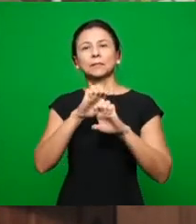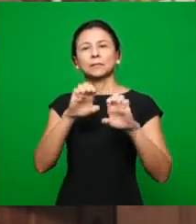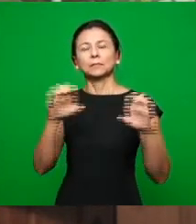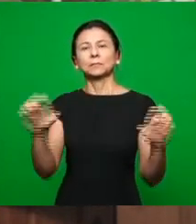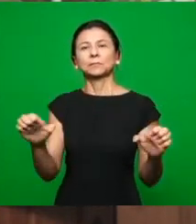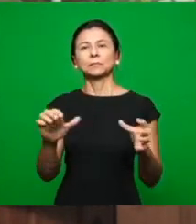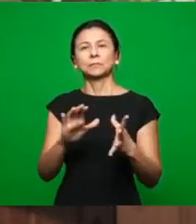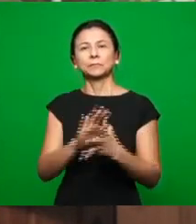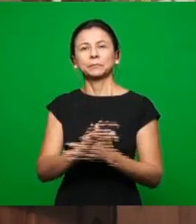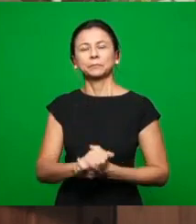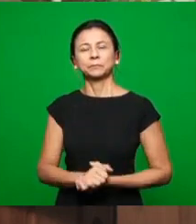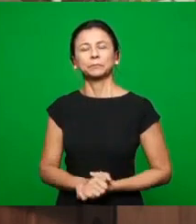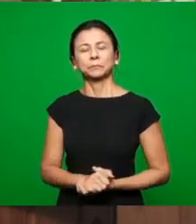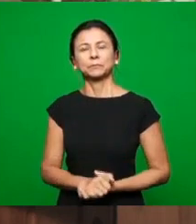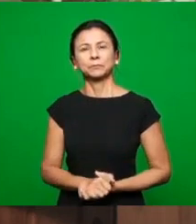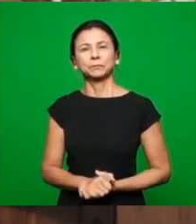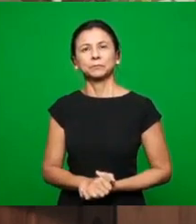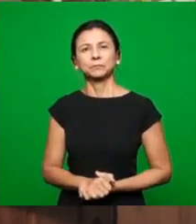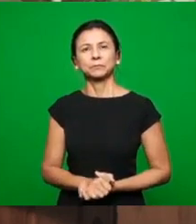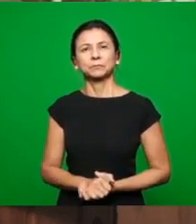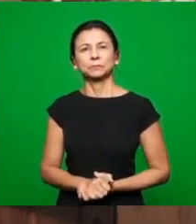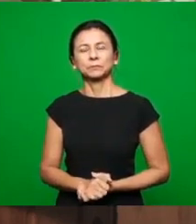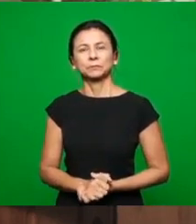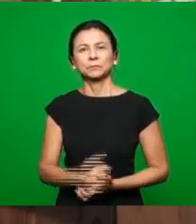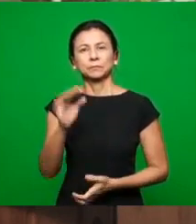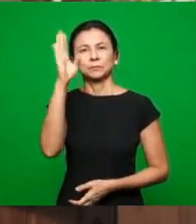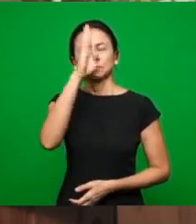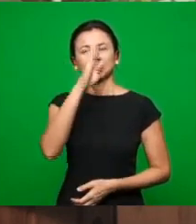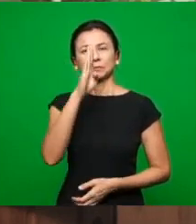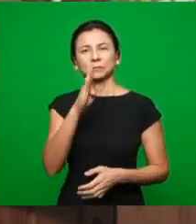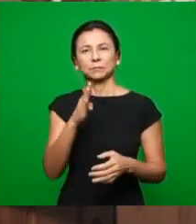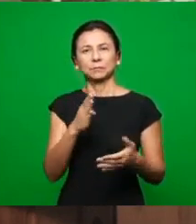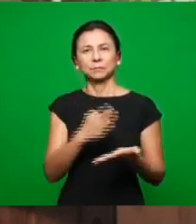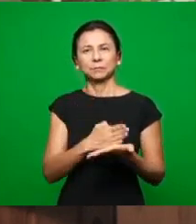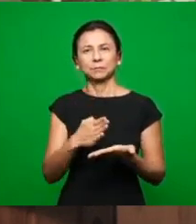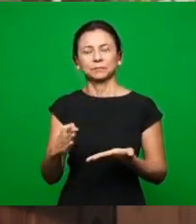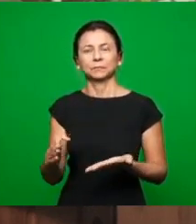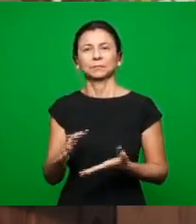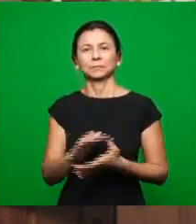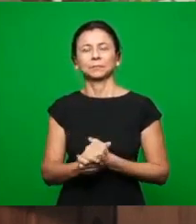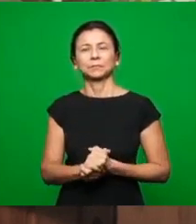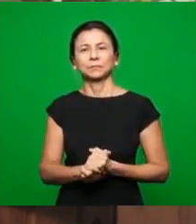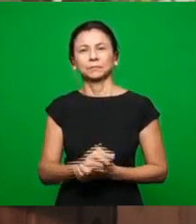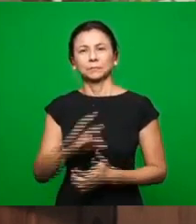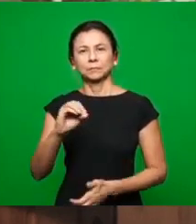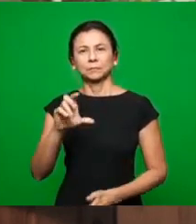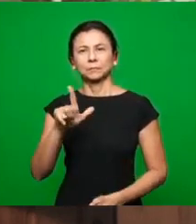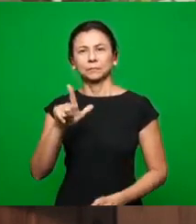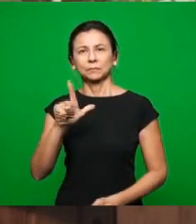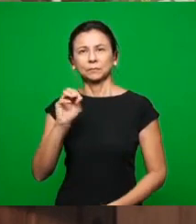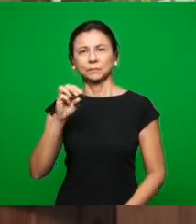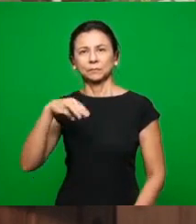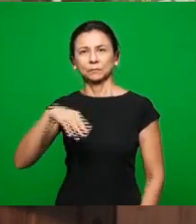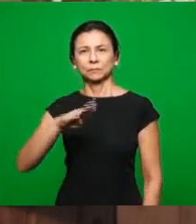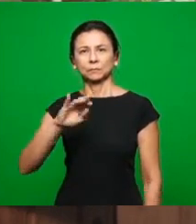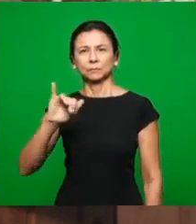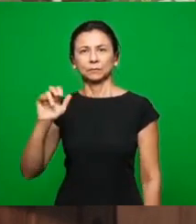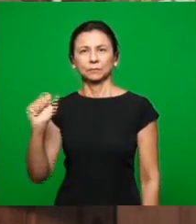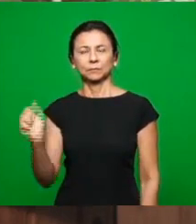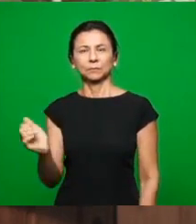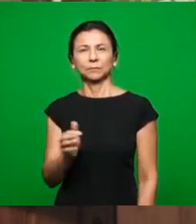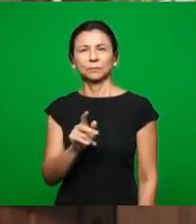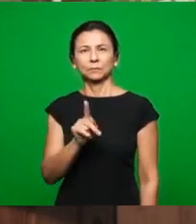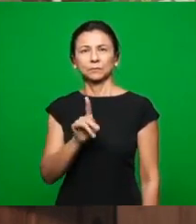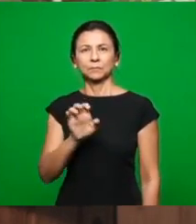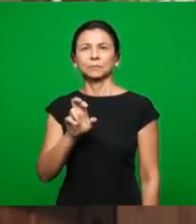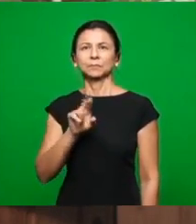an event of evangelization on a trip's border of Colombia and Peru. And